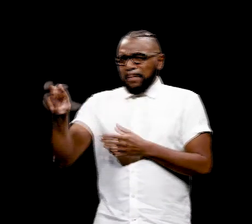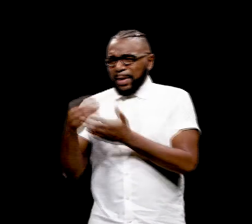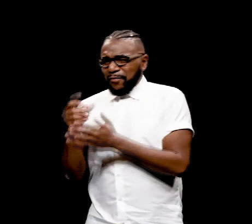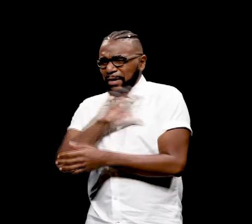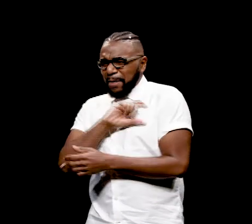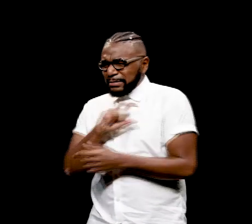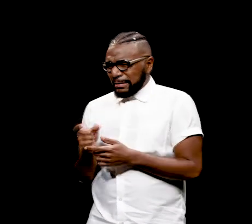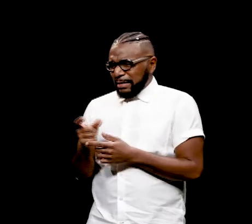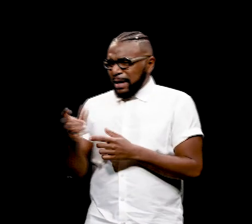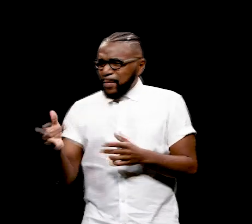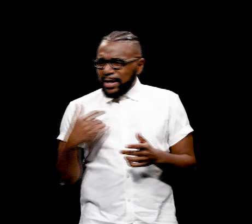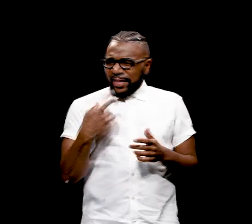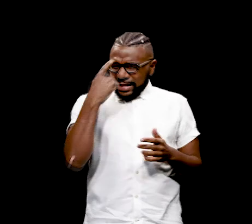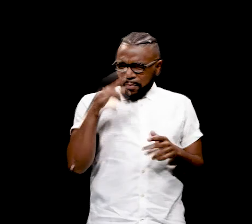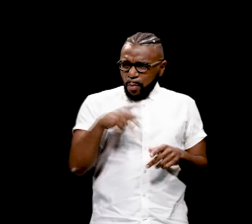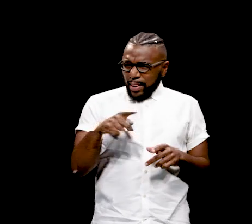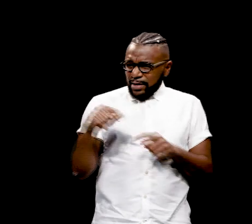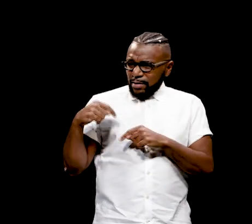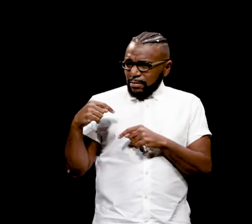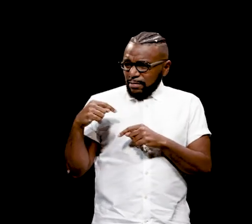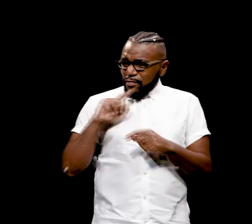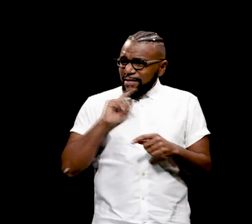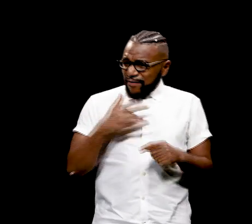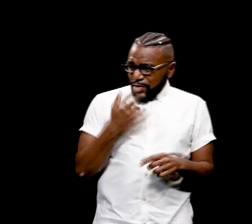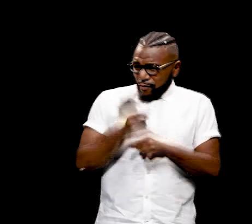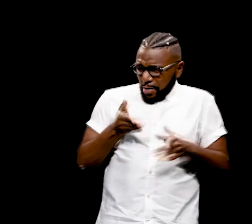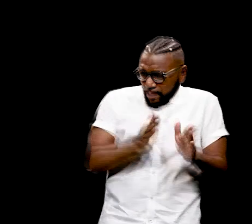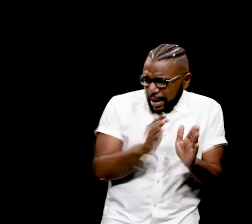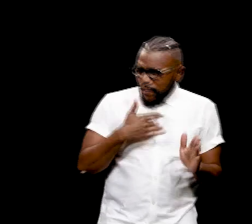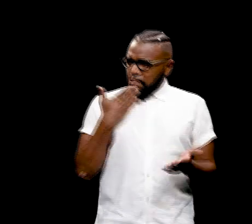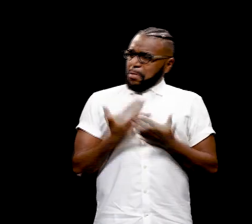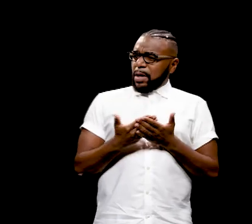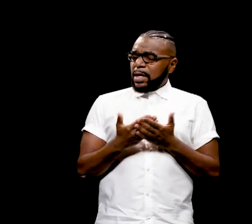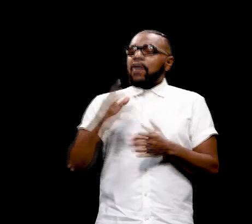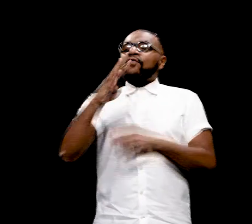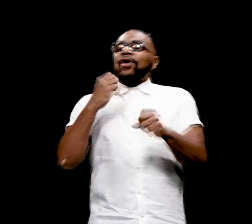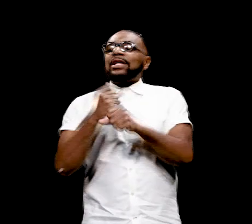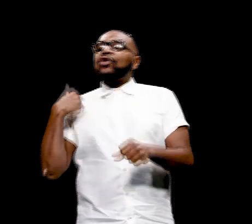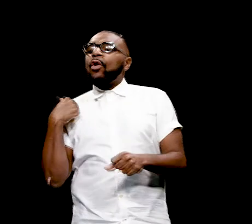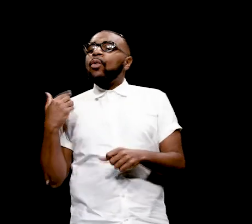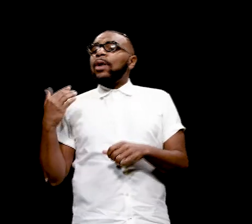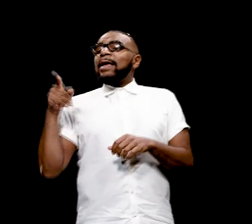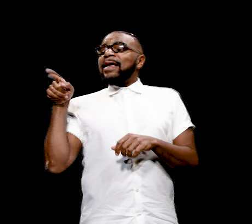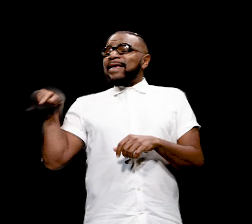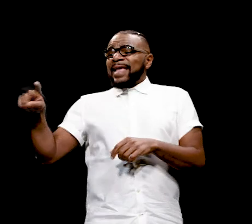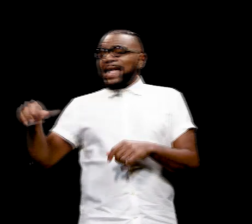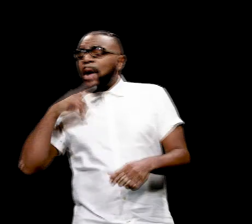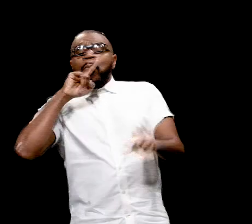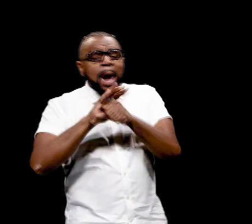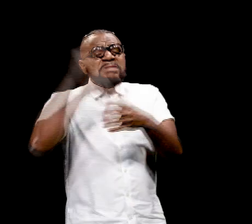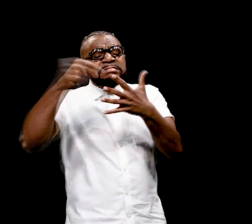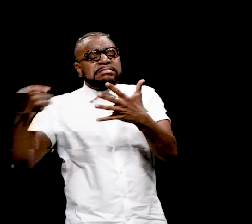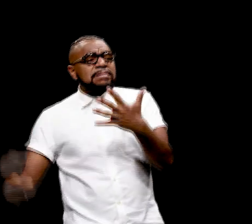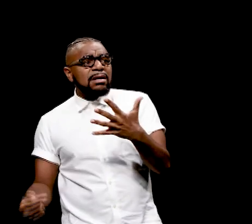is Portland feeling to you? He ran 4 years ago, making a lot of promises to Portlanders. And I would ask you to think in this